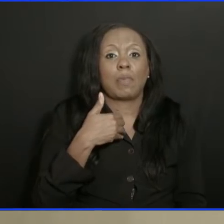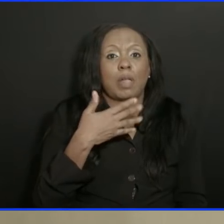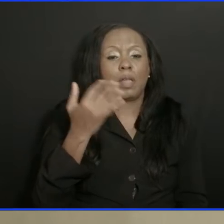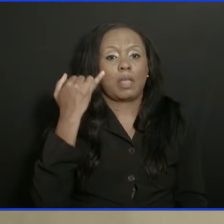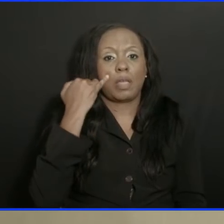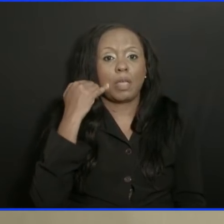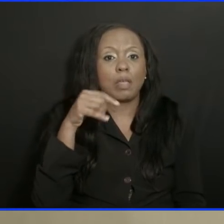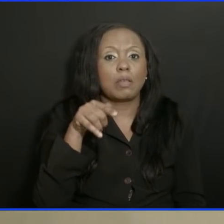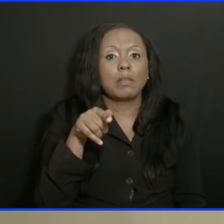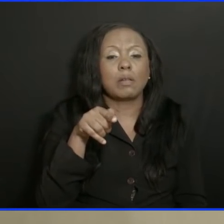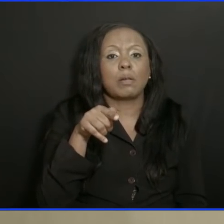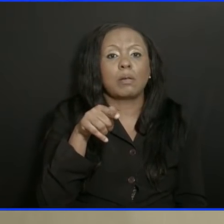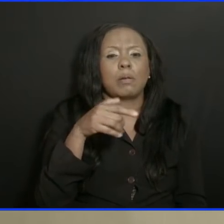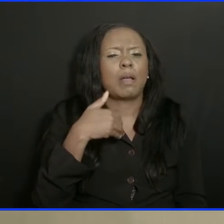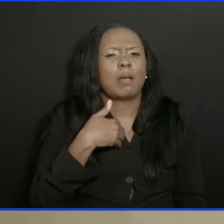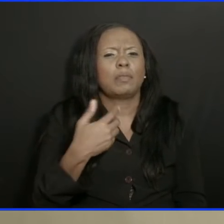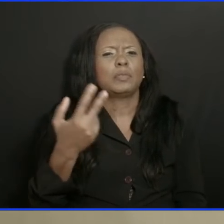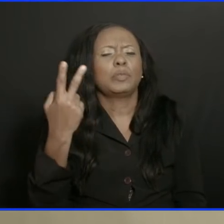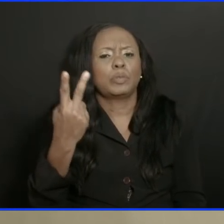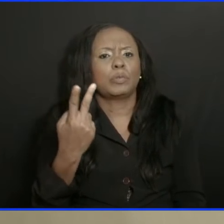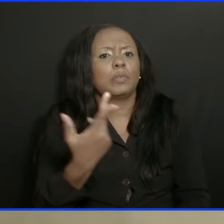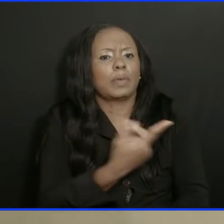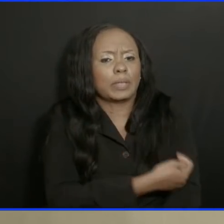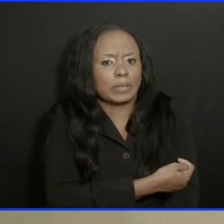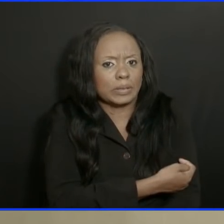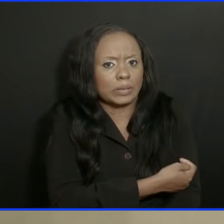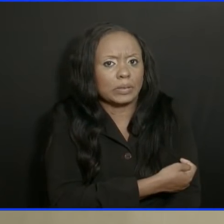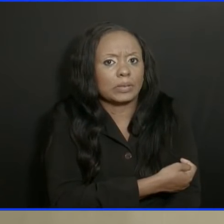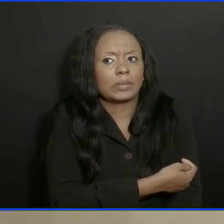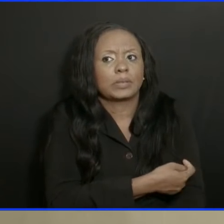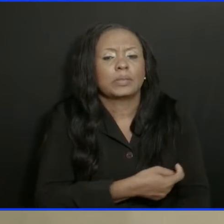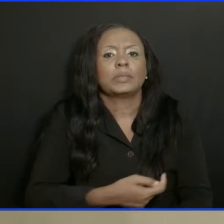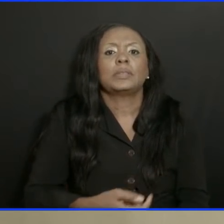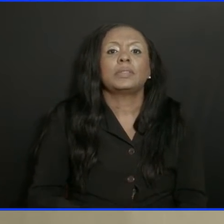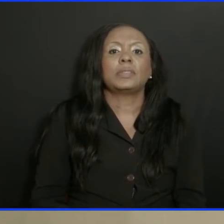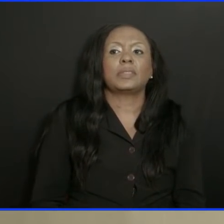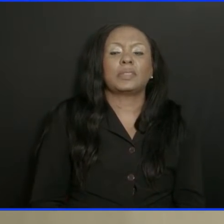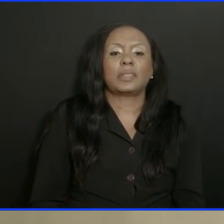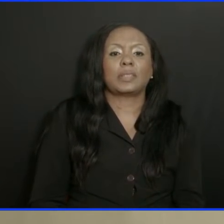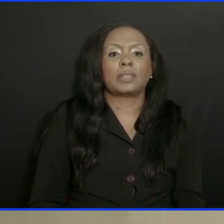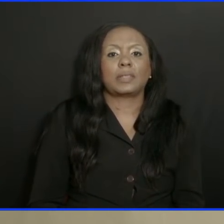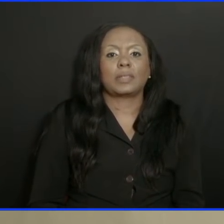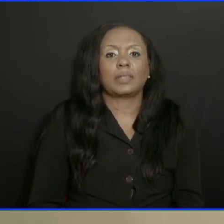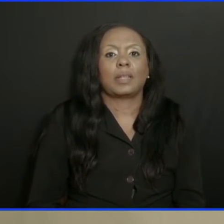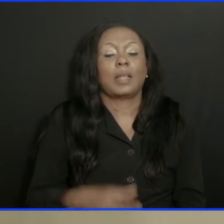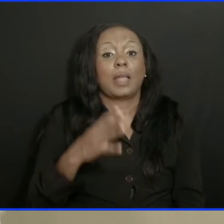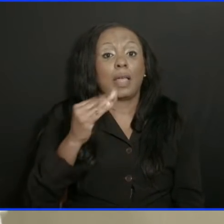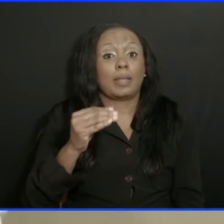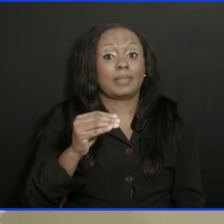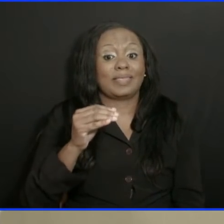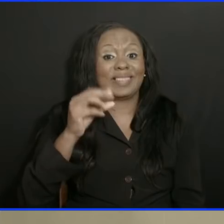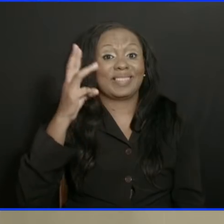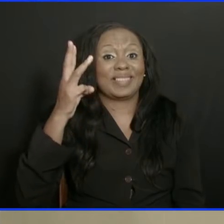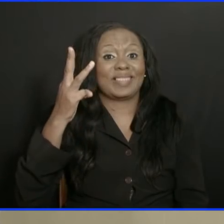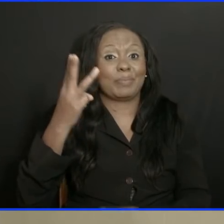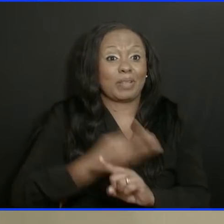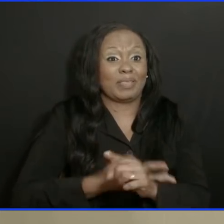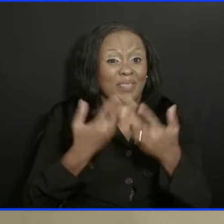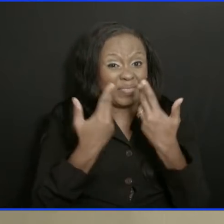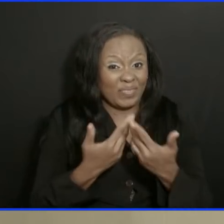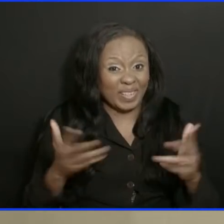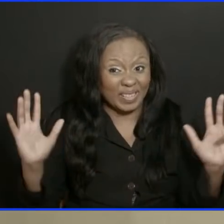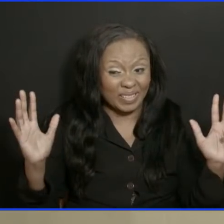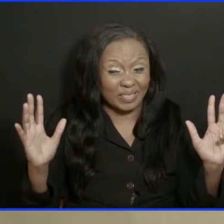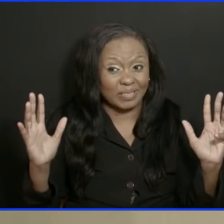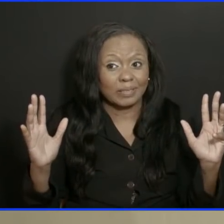dose of a 2-dose regimen, we are recommending boosters for those who've gone past the 6 months. So